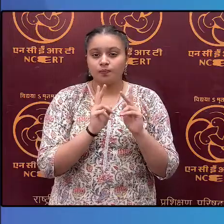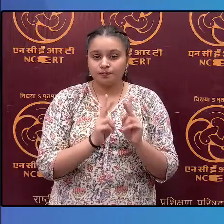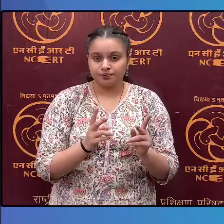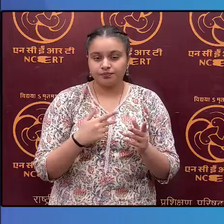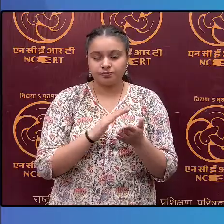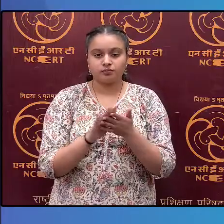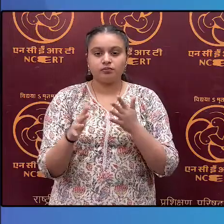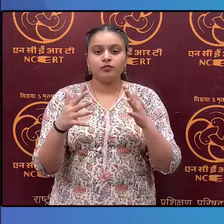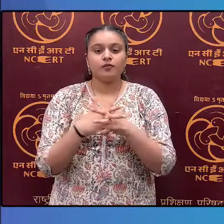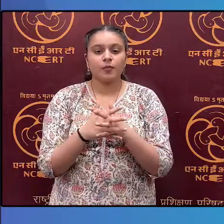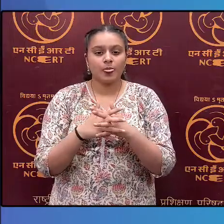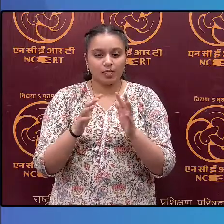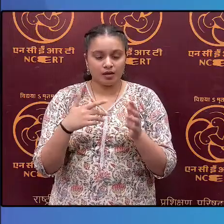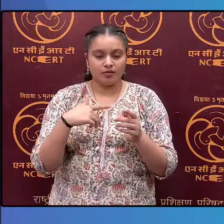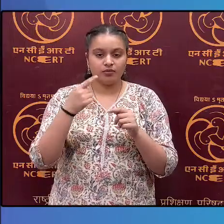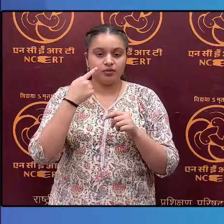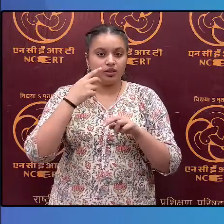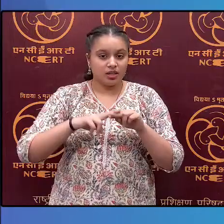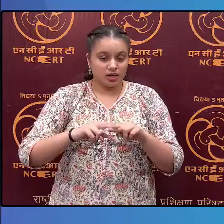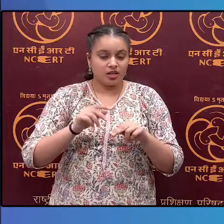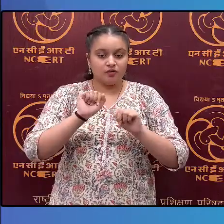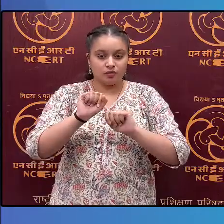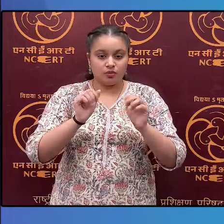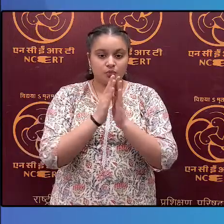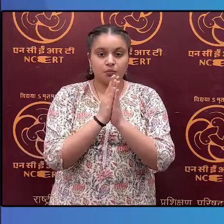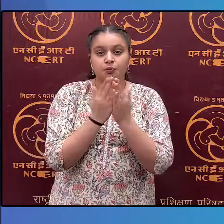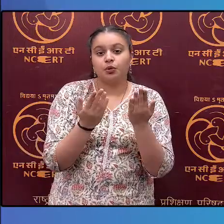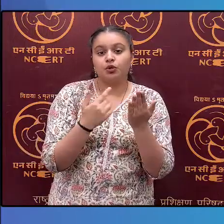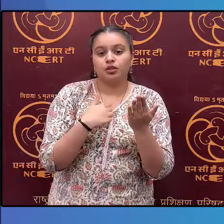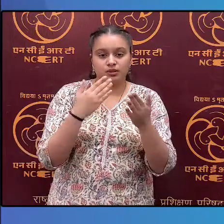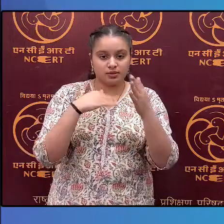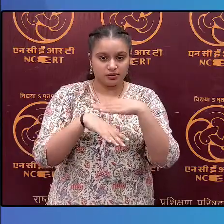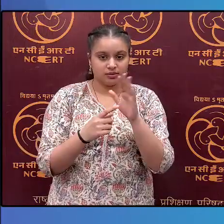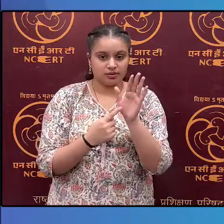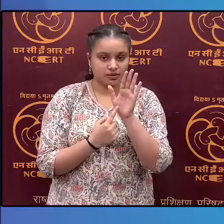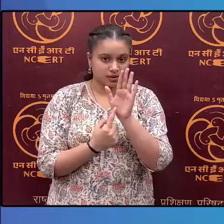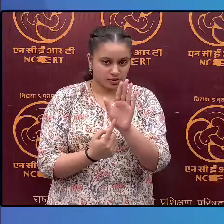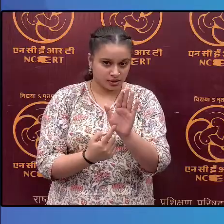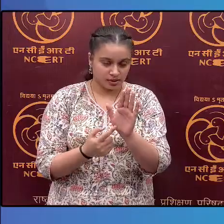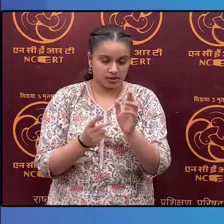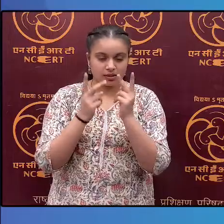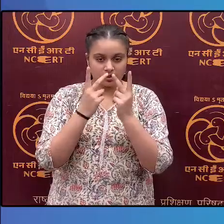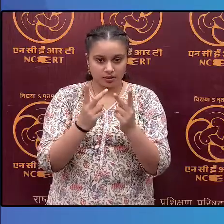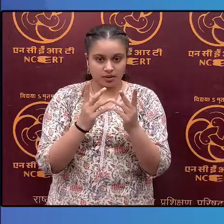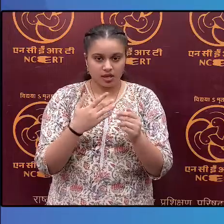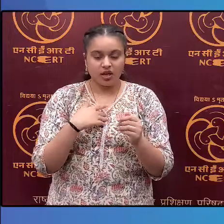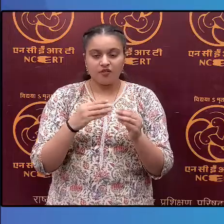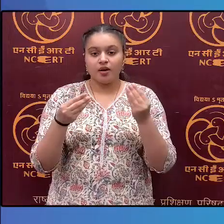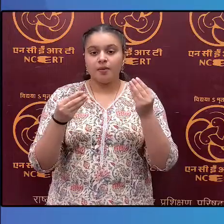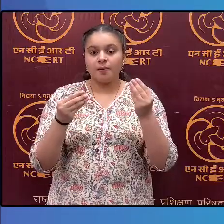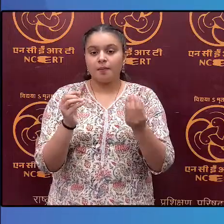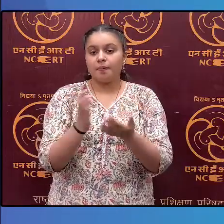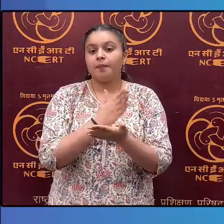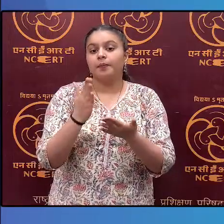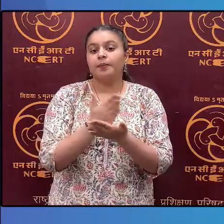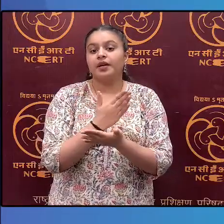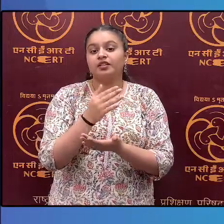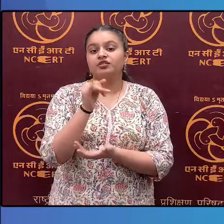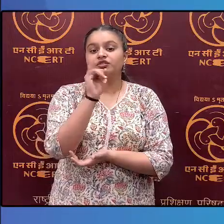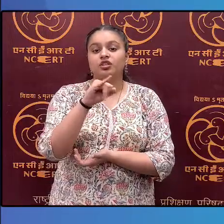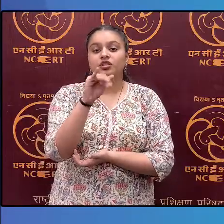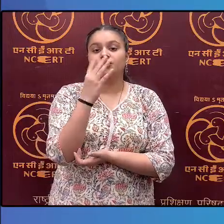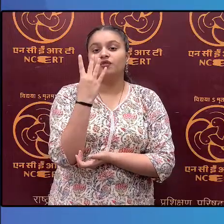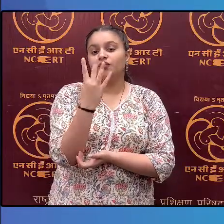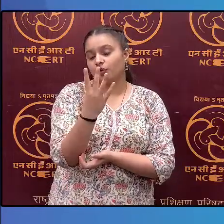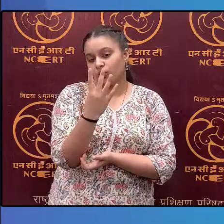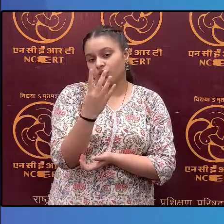homework also, if you will see in your textbook only, let's see in your textbook, on the page number 64, as you can see,